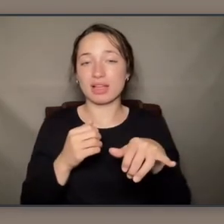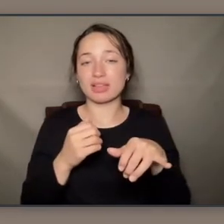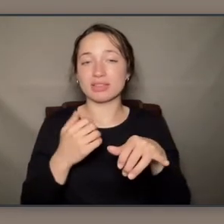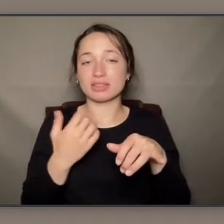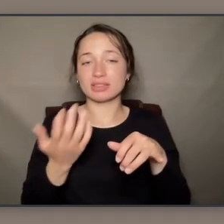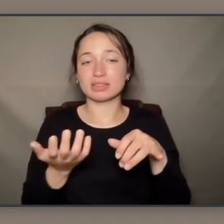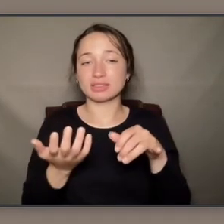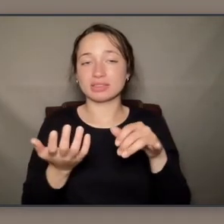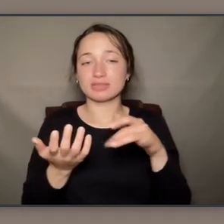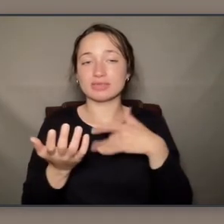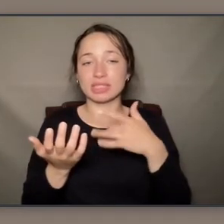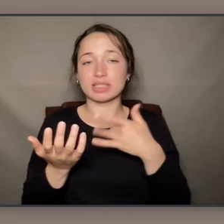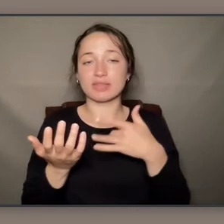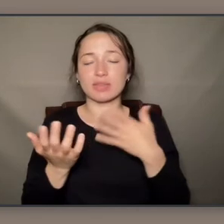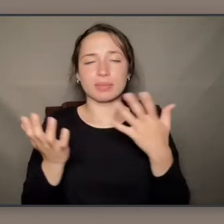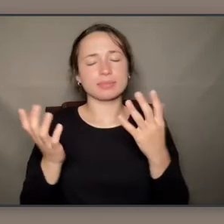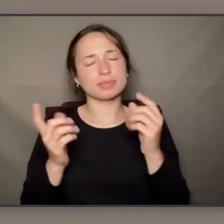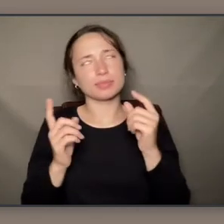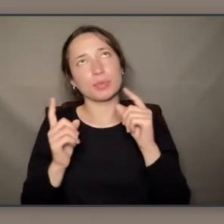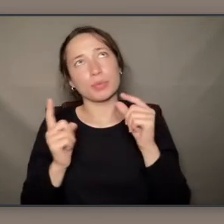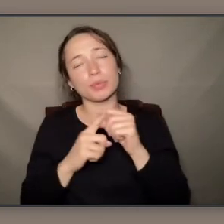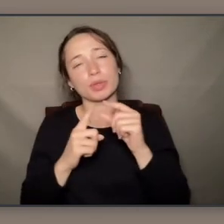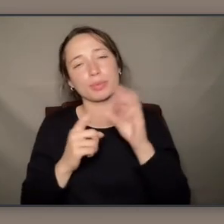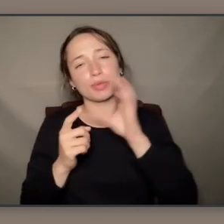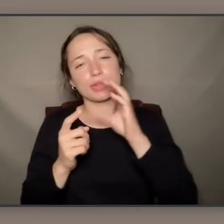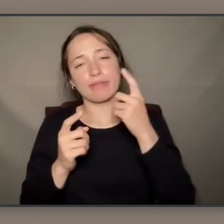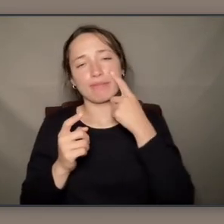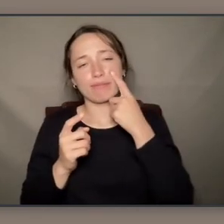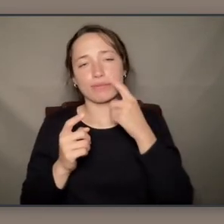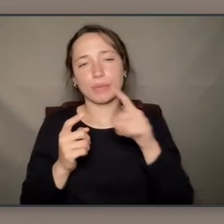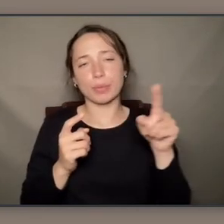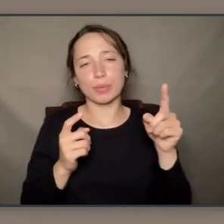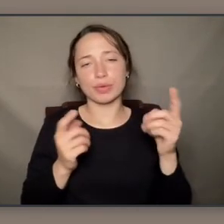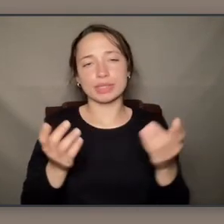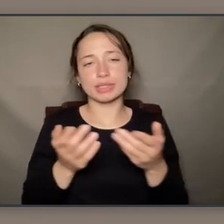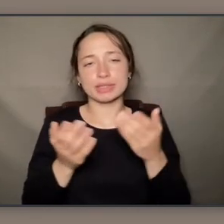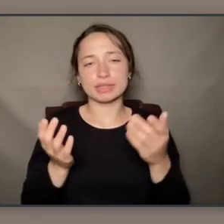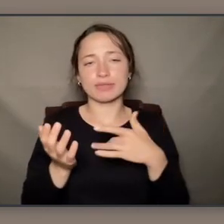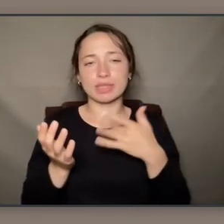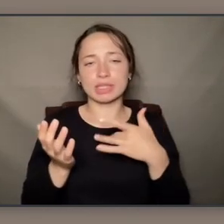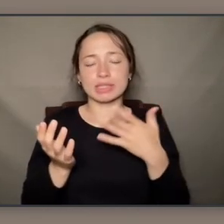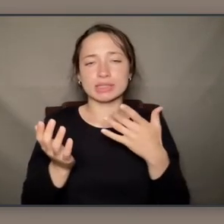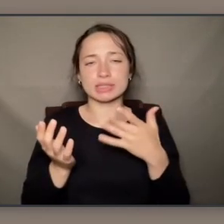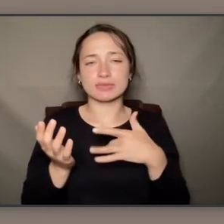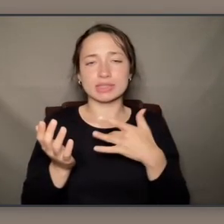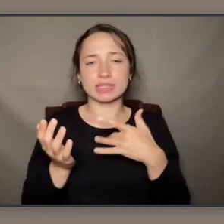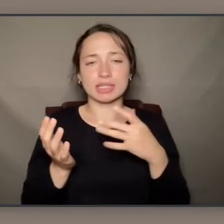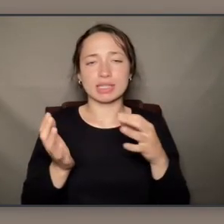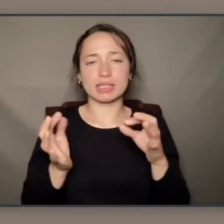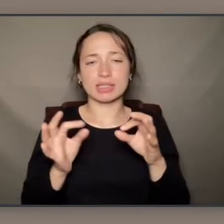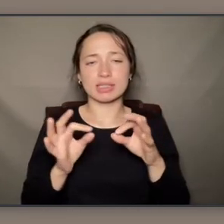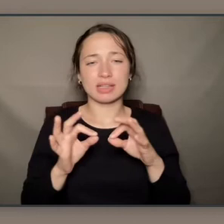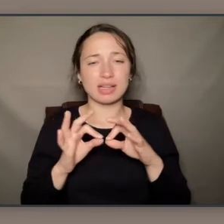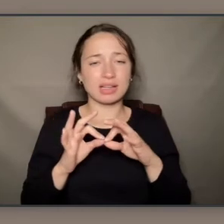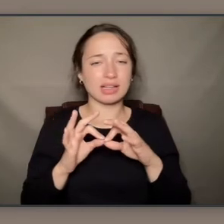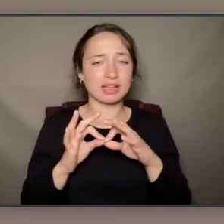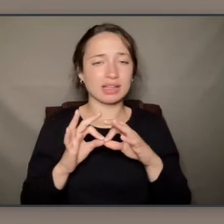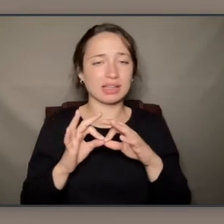with that feeling of what's the word I'm looking for here? Feeling of what?